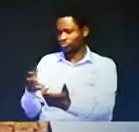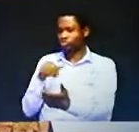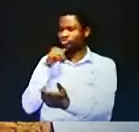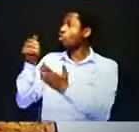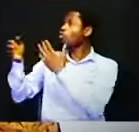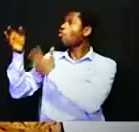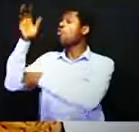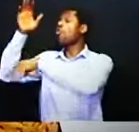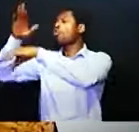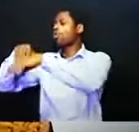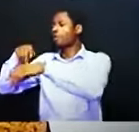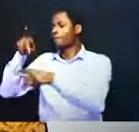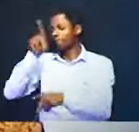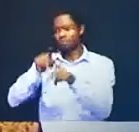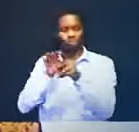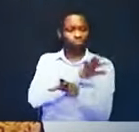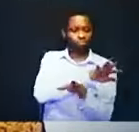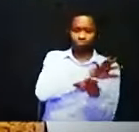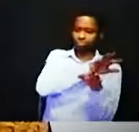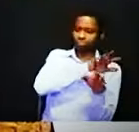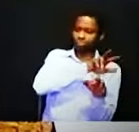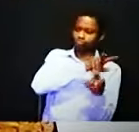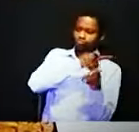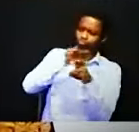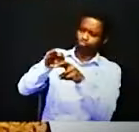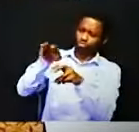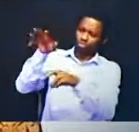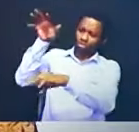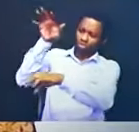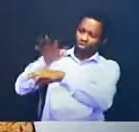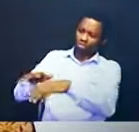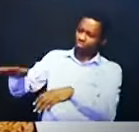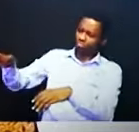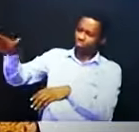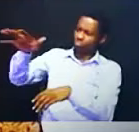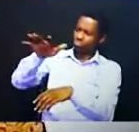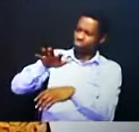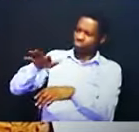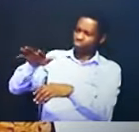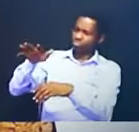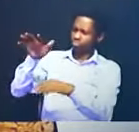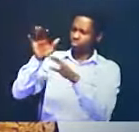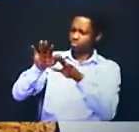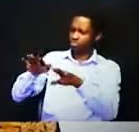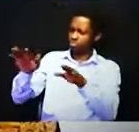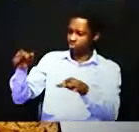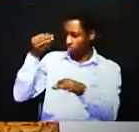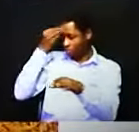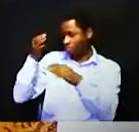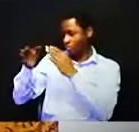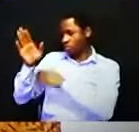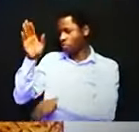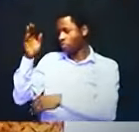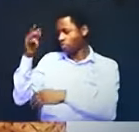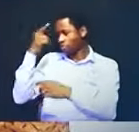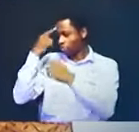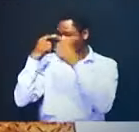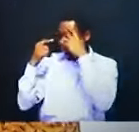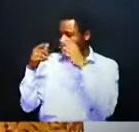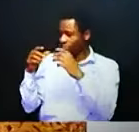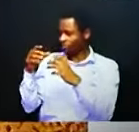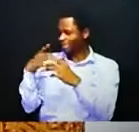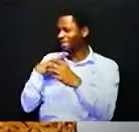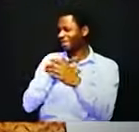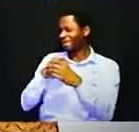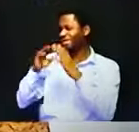call them. And you onyankopon ne be friend on sao. People will call you, or people will call them children of God. Ti ni papa be friend on